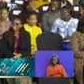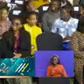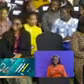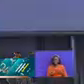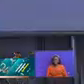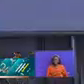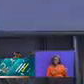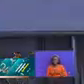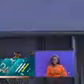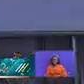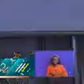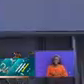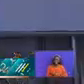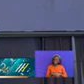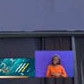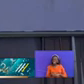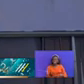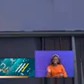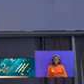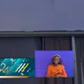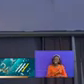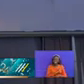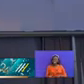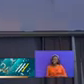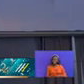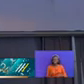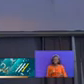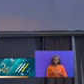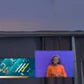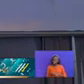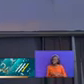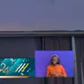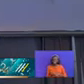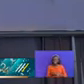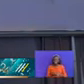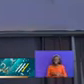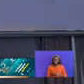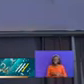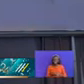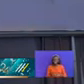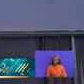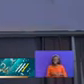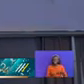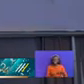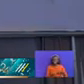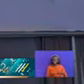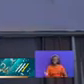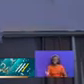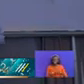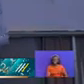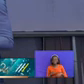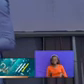kingship in boardrooms we have no ideas because boardrooms don't hire